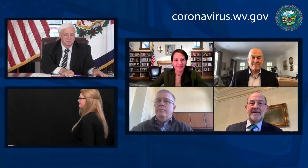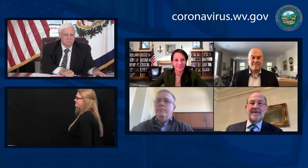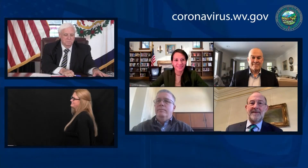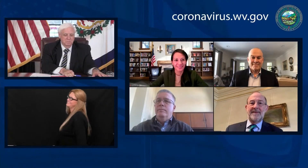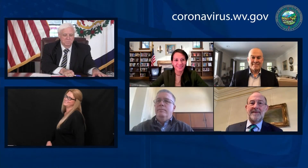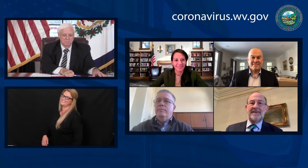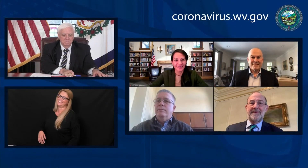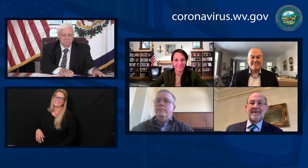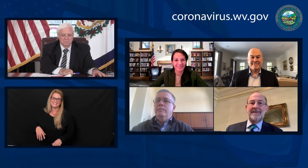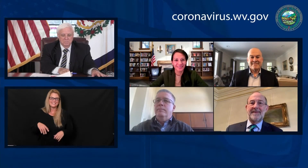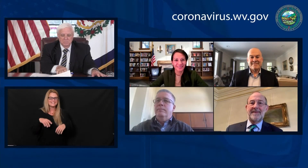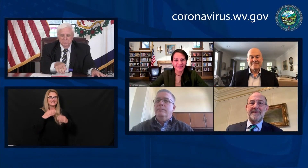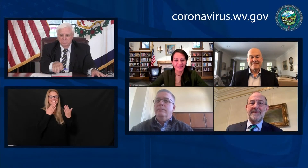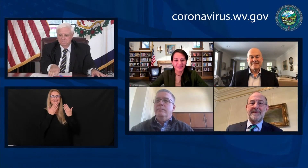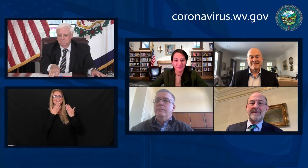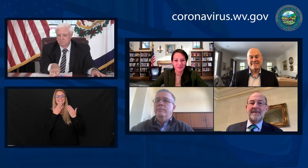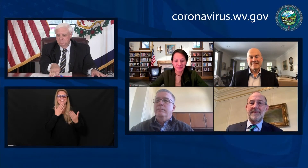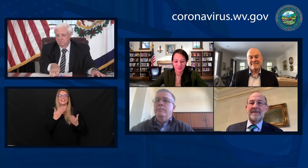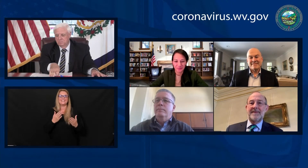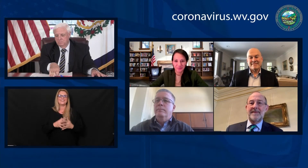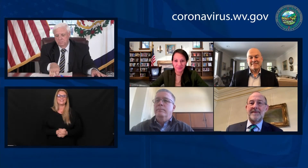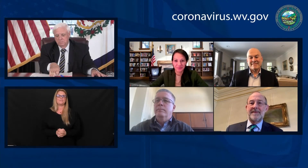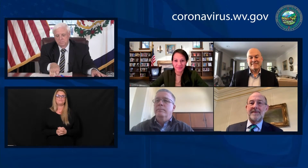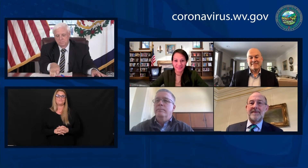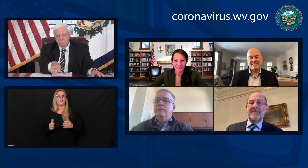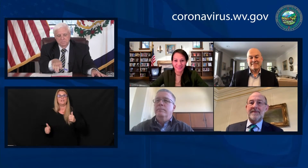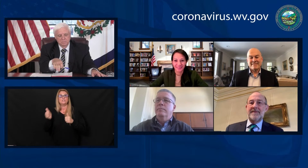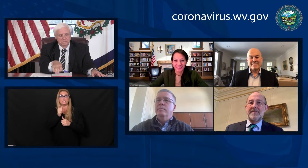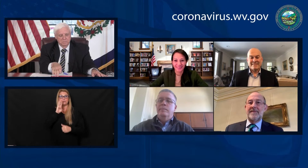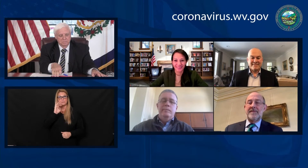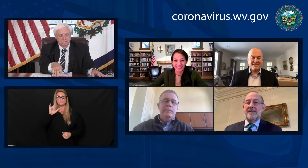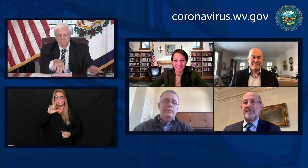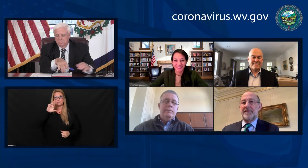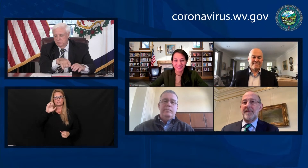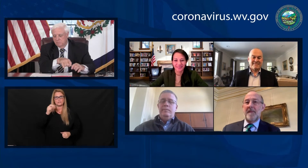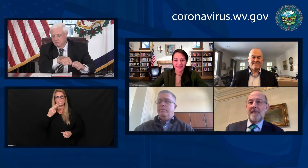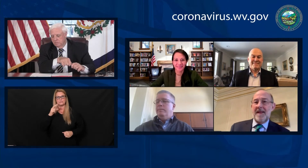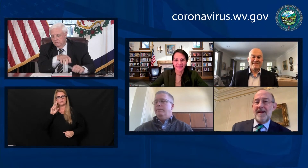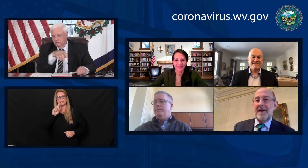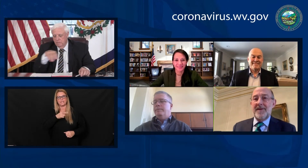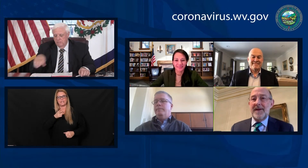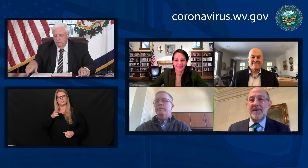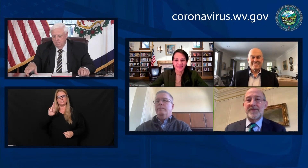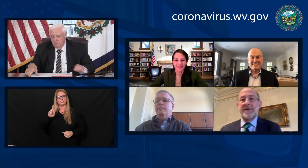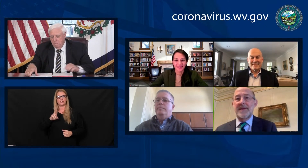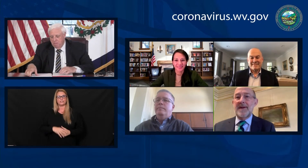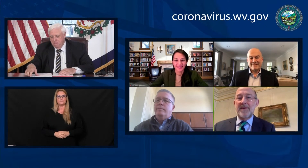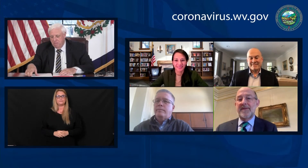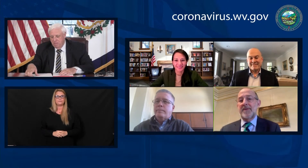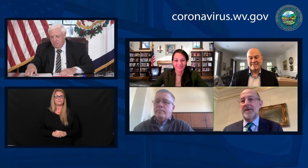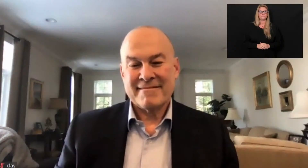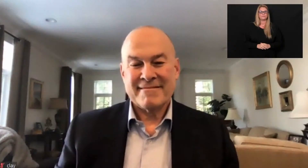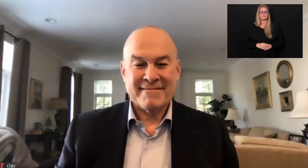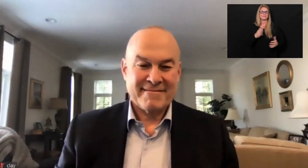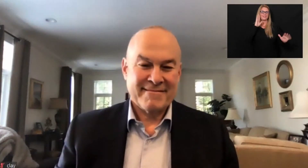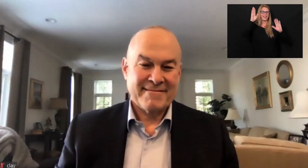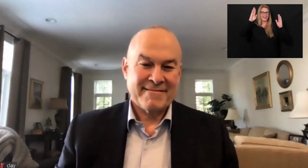birthday, Jennifer. First today, we'll go to Secretary Bill Crouch with the West Virginia DHHR. Yeah, thank you, Jordan. Hello,